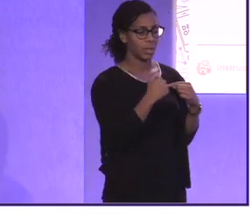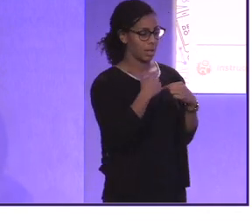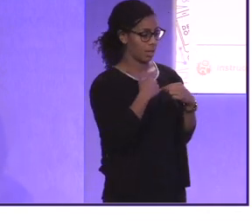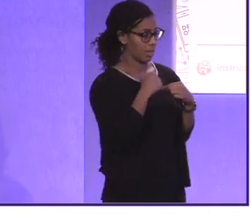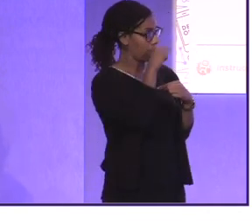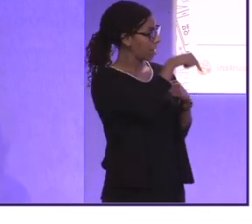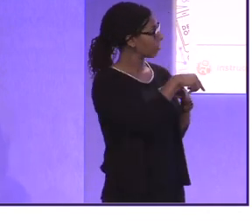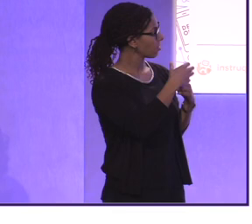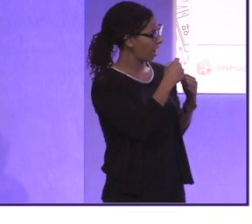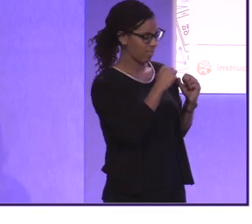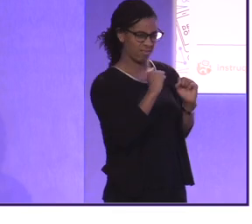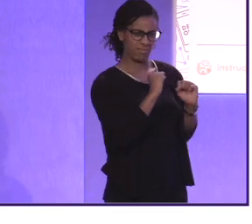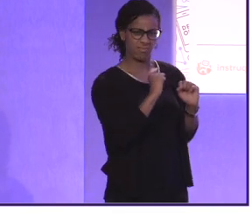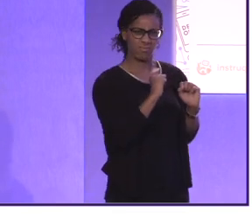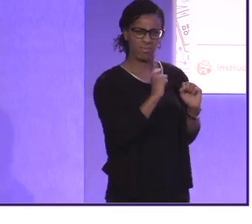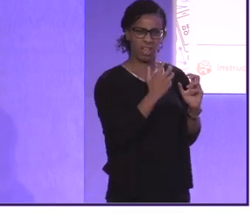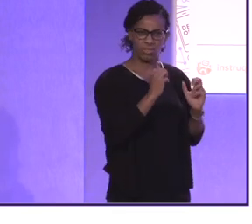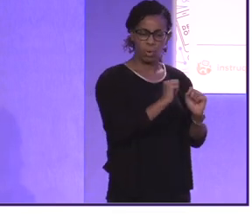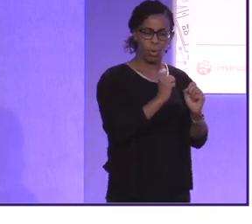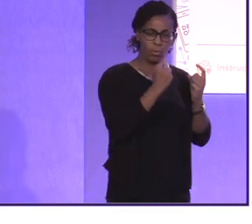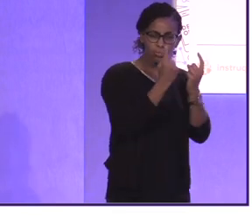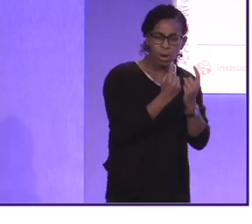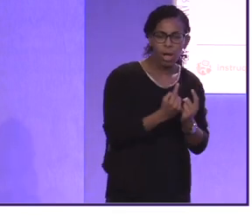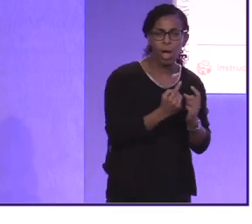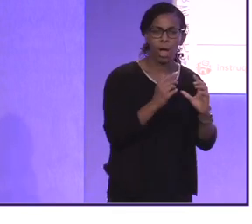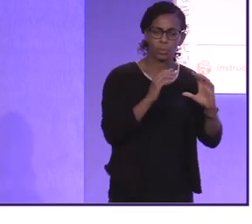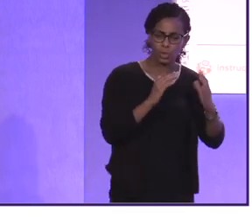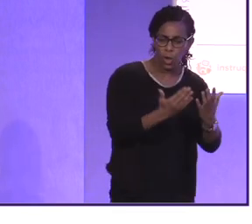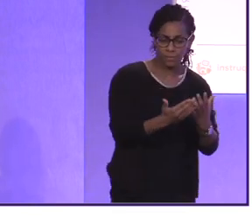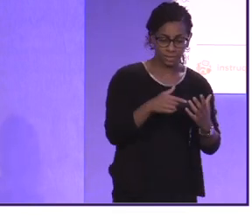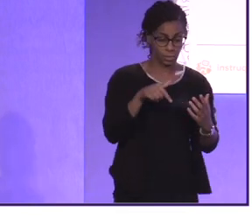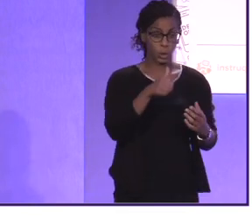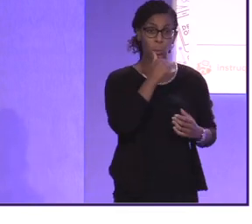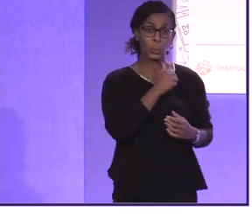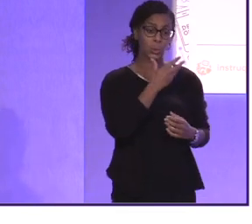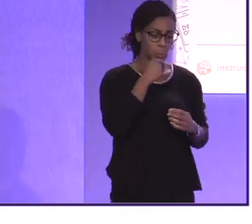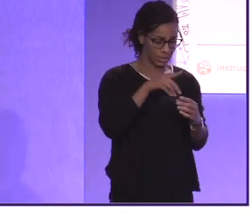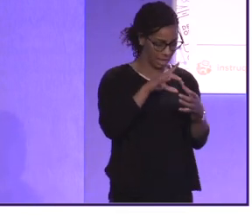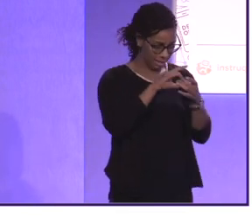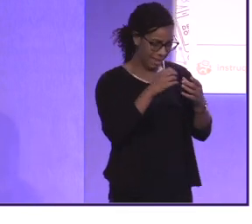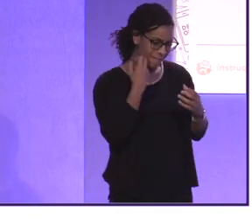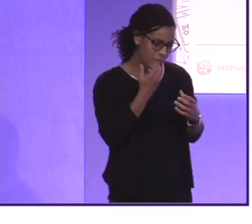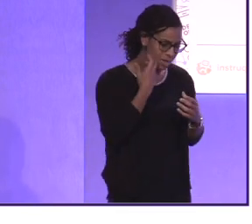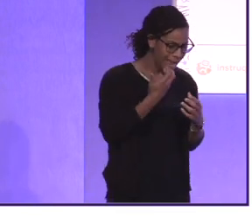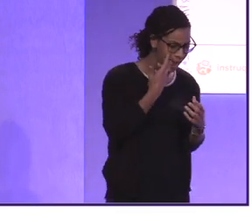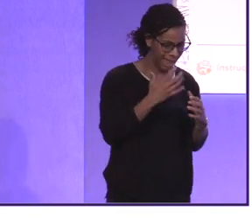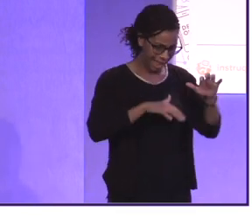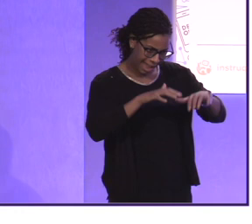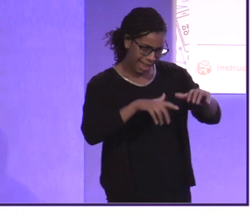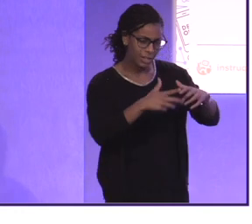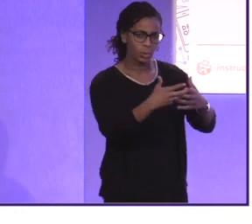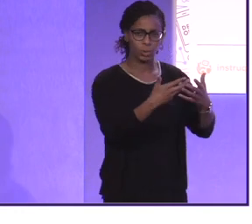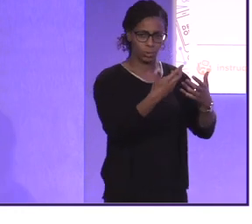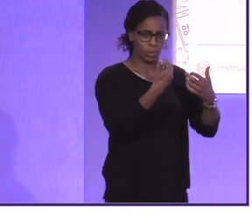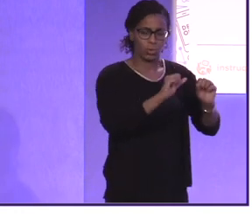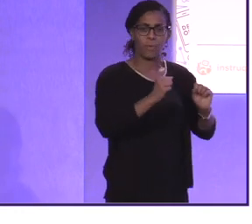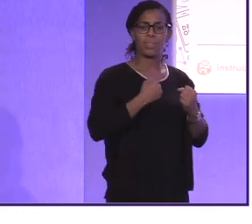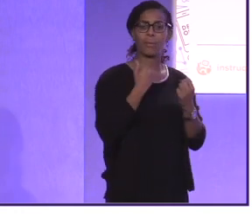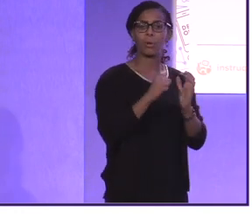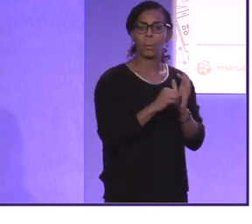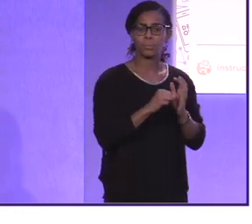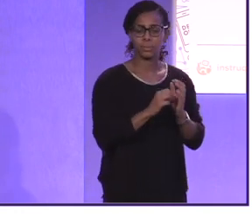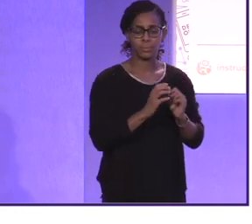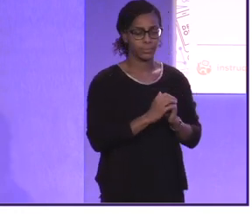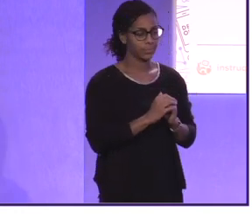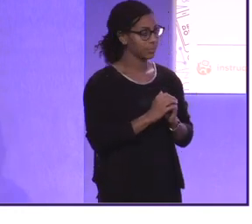our product or our service. So our service is the thing that our users are interacting with daily to kind of solve their problems. Then the next level out, we've got sort